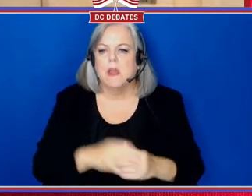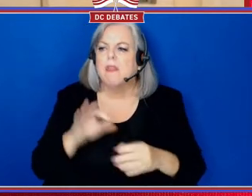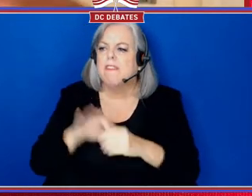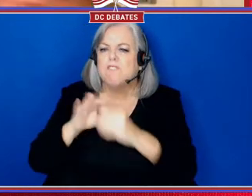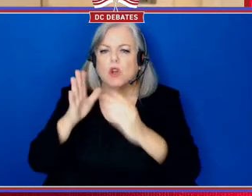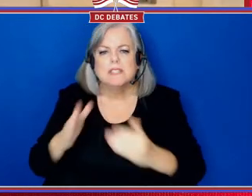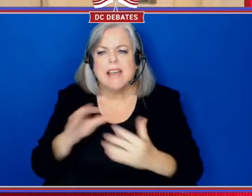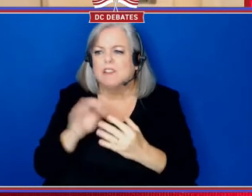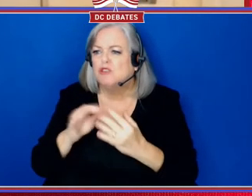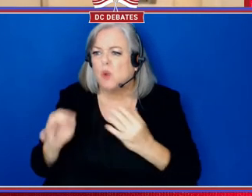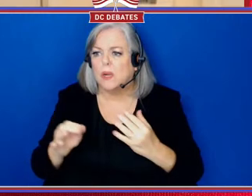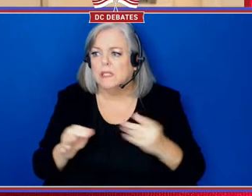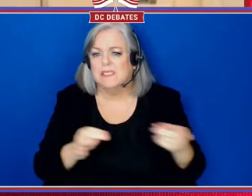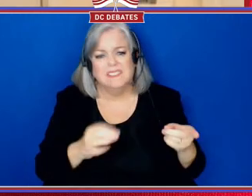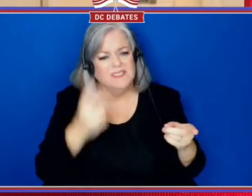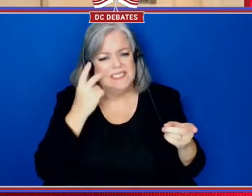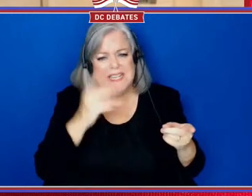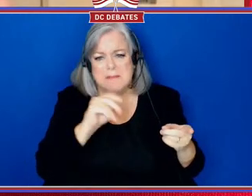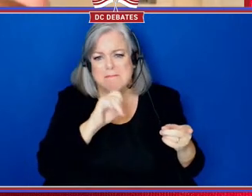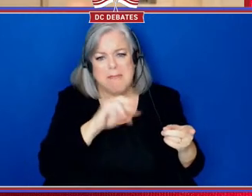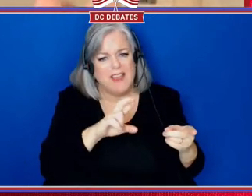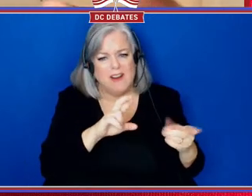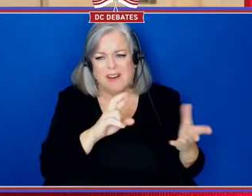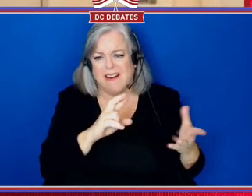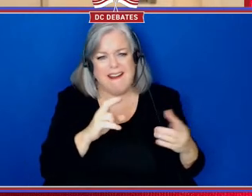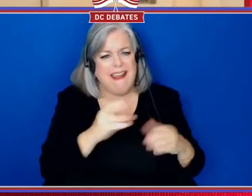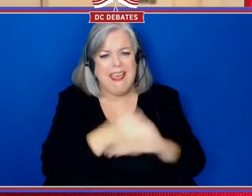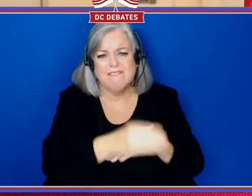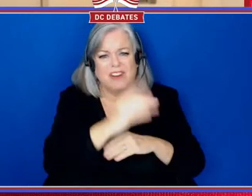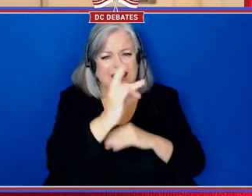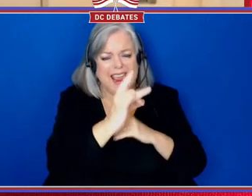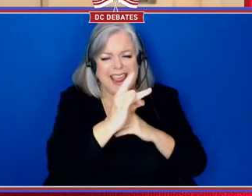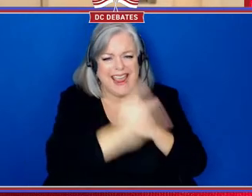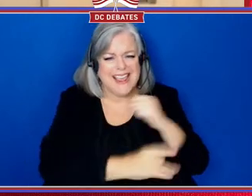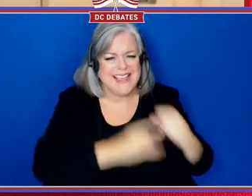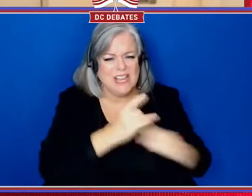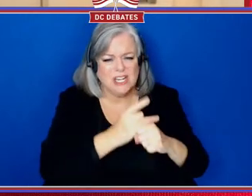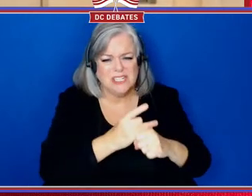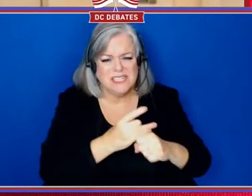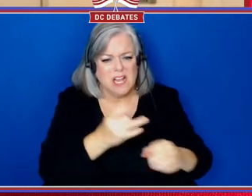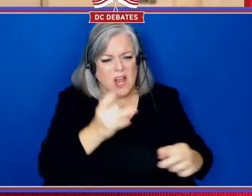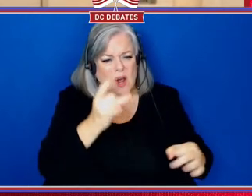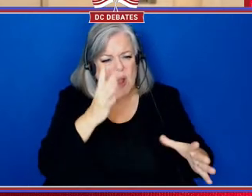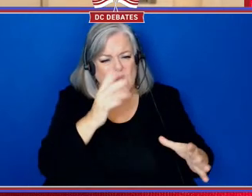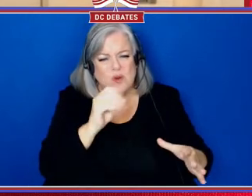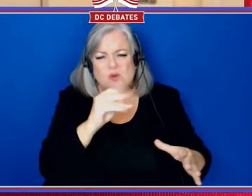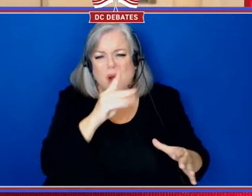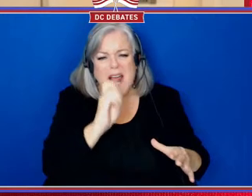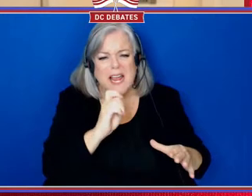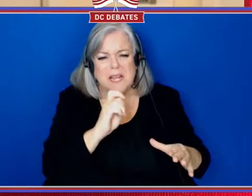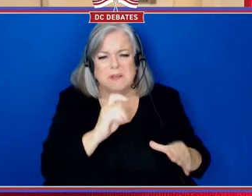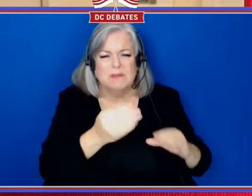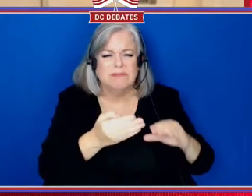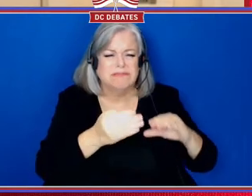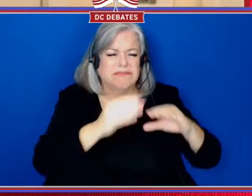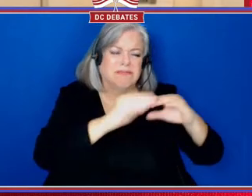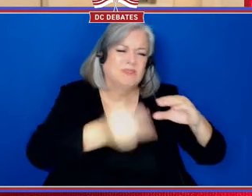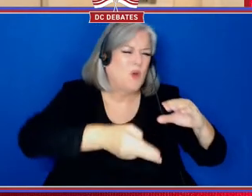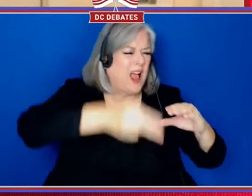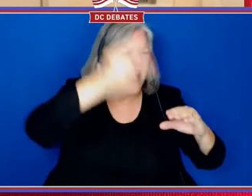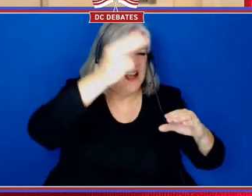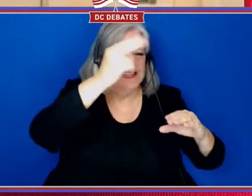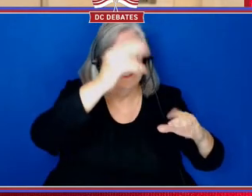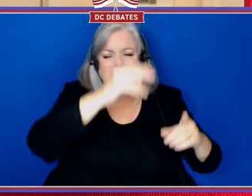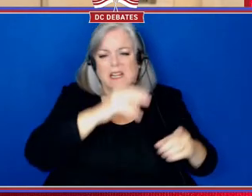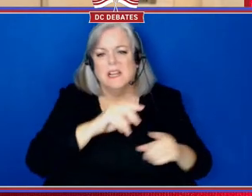8 years go to a 20-year high. And then they have a choice of two council members who have voted repeatedly to defund the